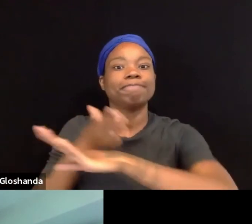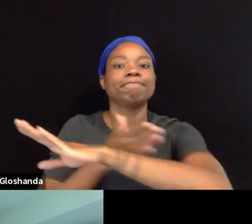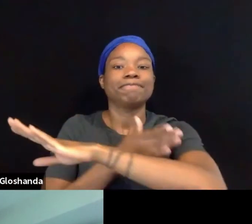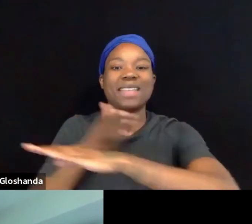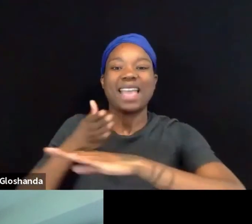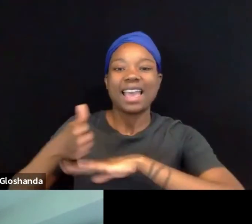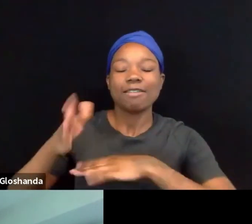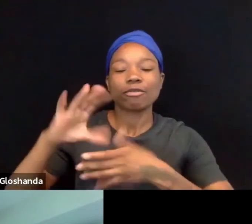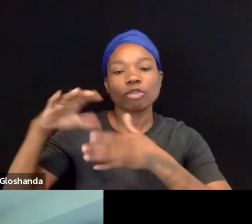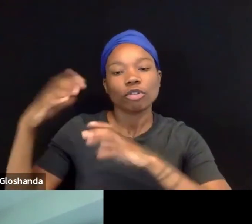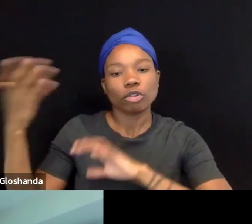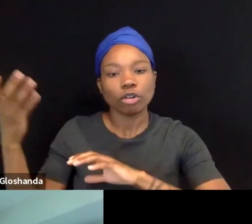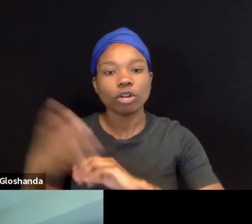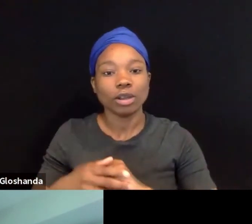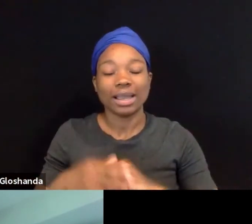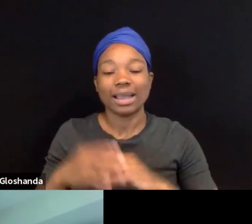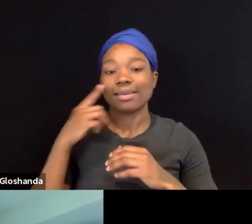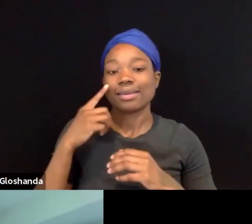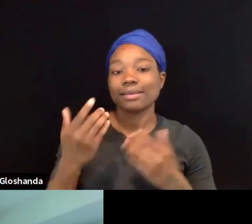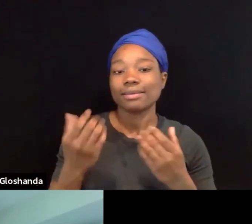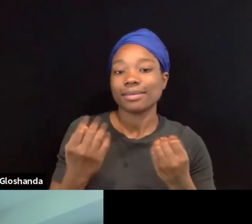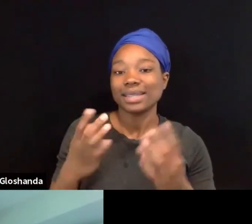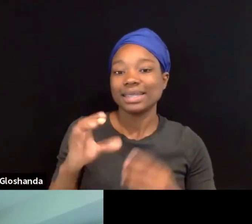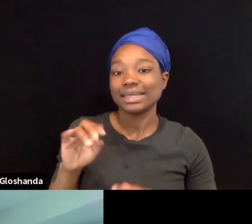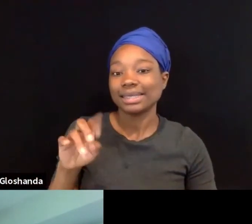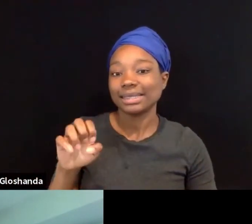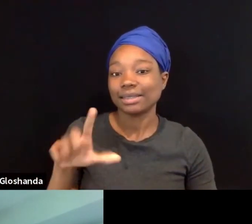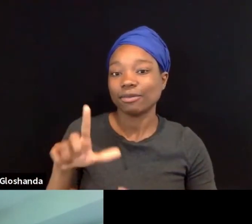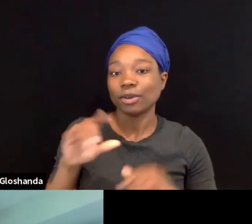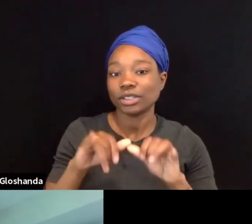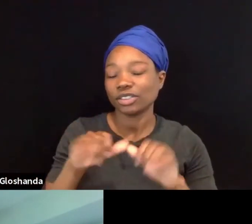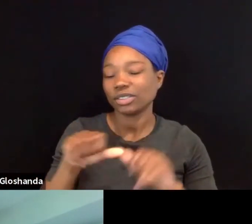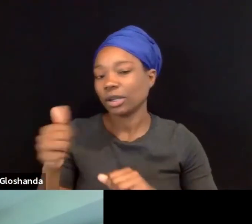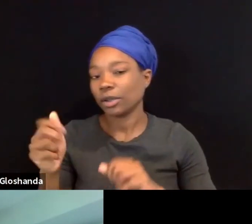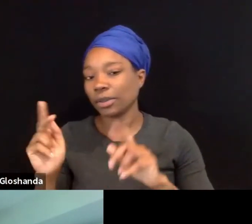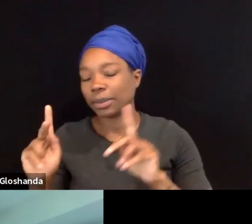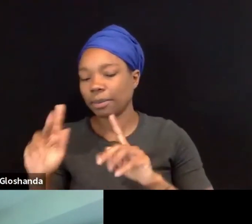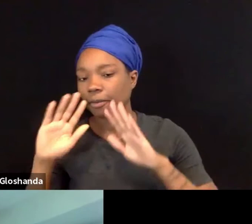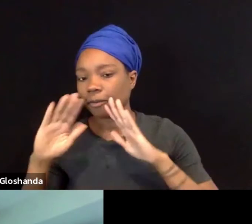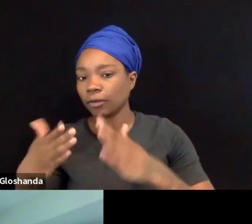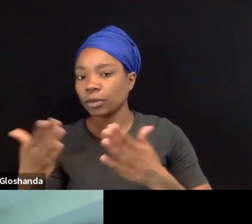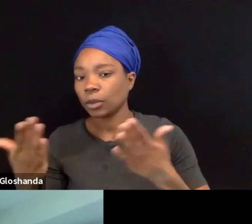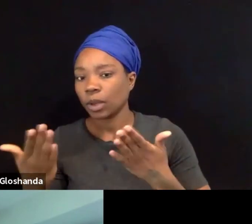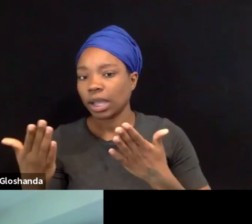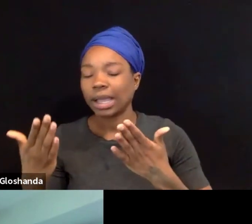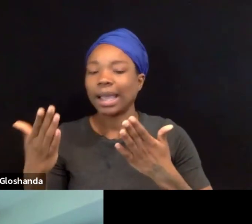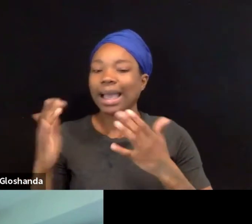engineers and others are focused on right now is just how travel patterns have changed.